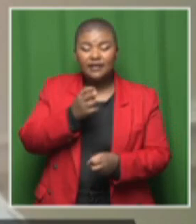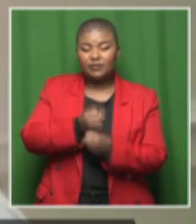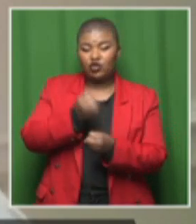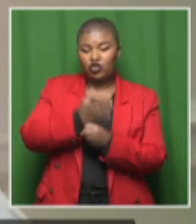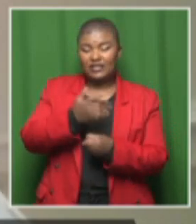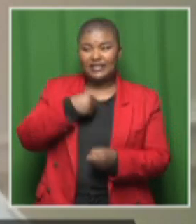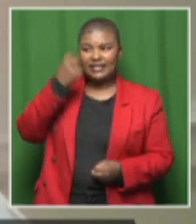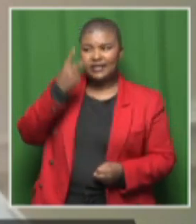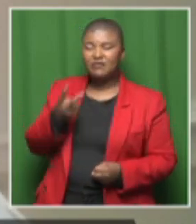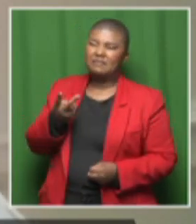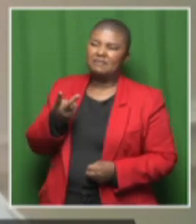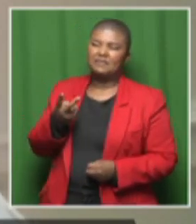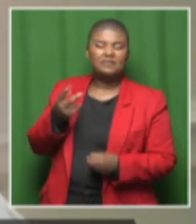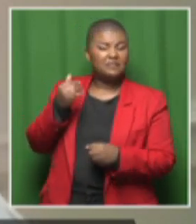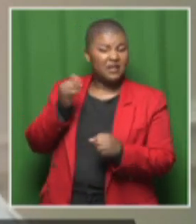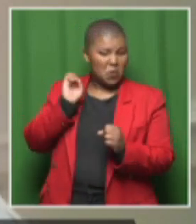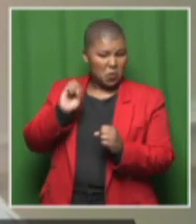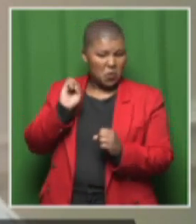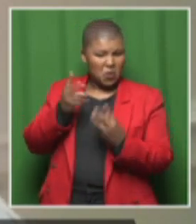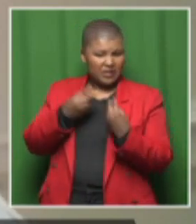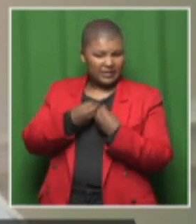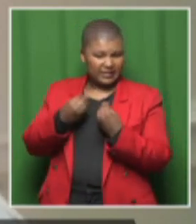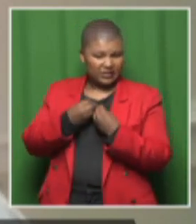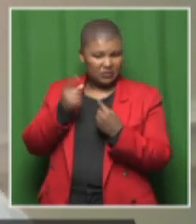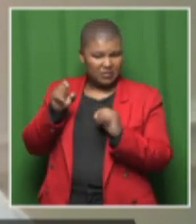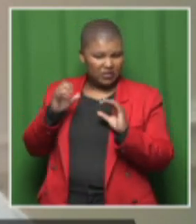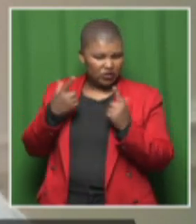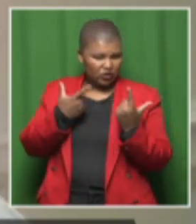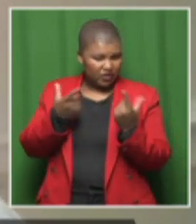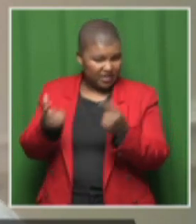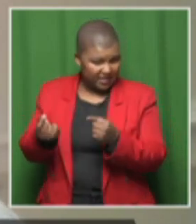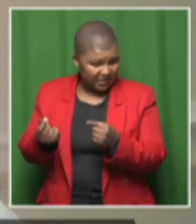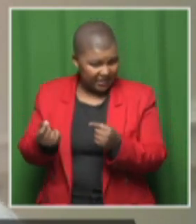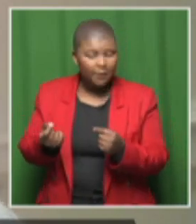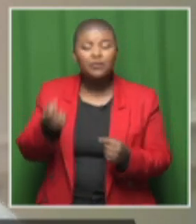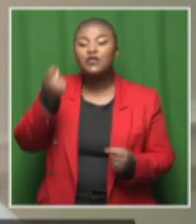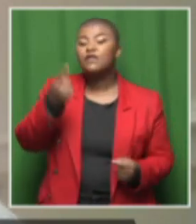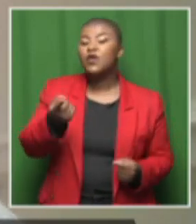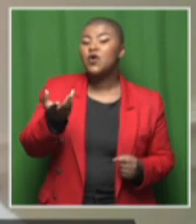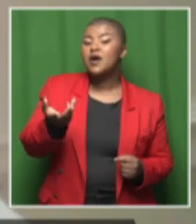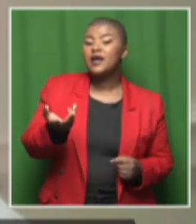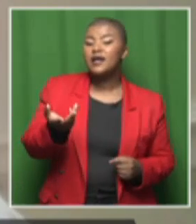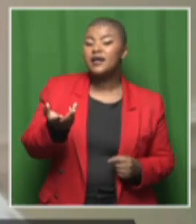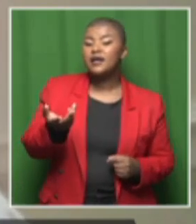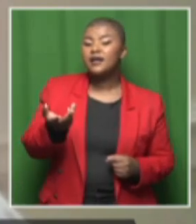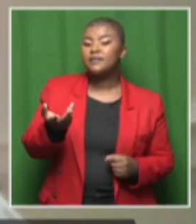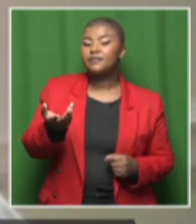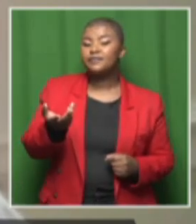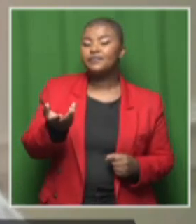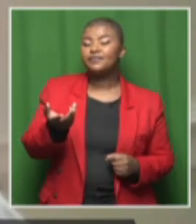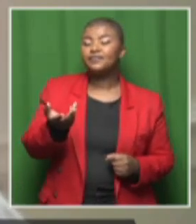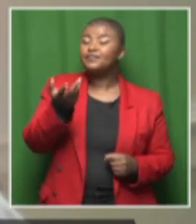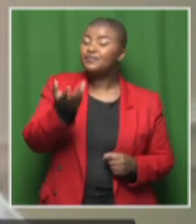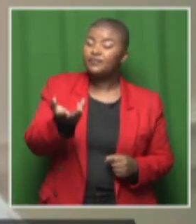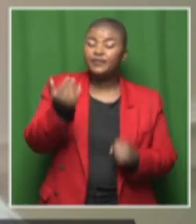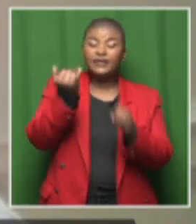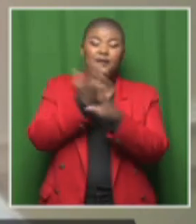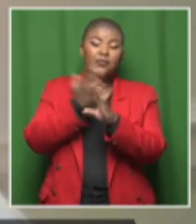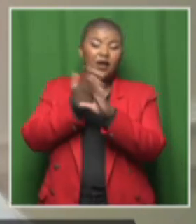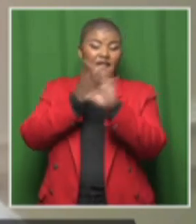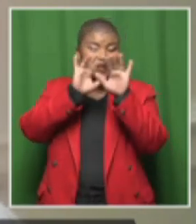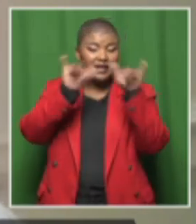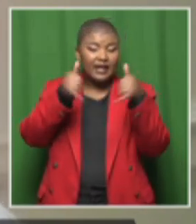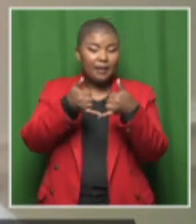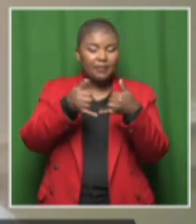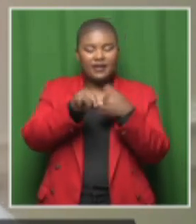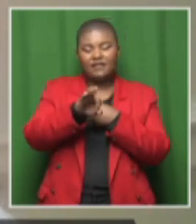there's any action that we need to take against the private company, the